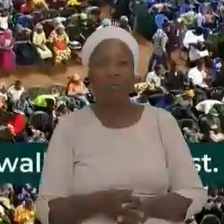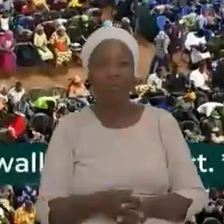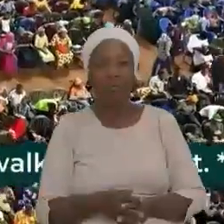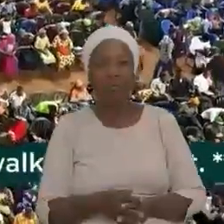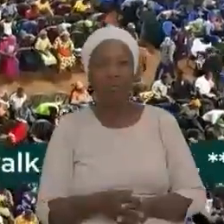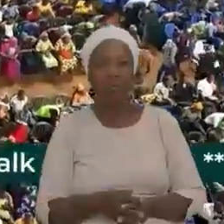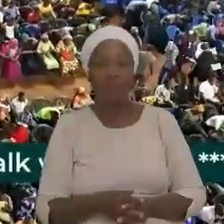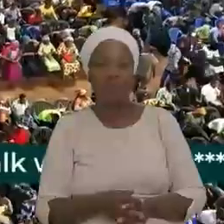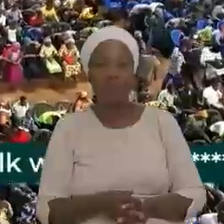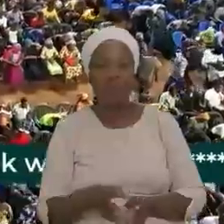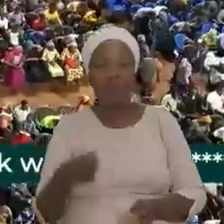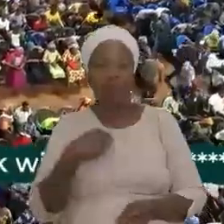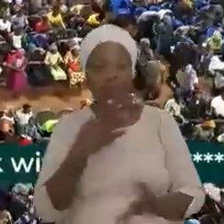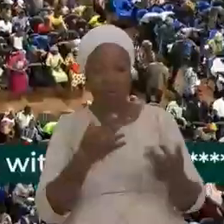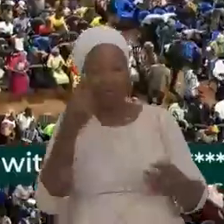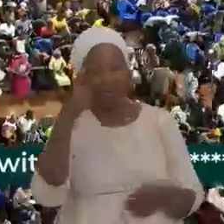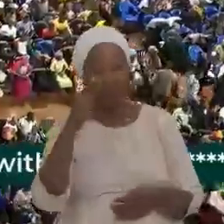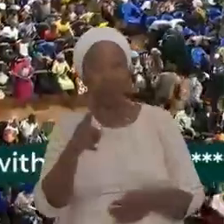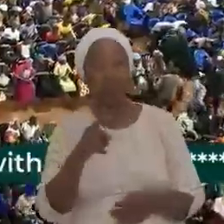We are waiting for you.